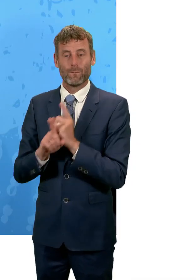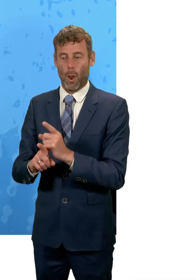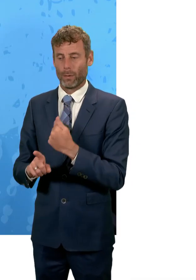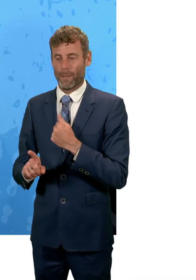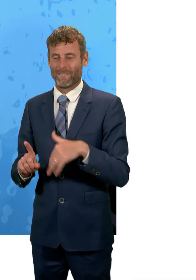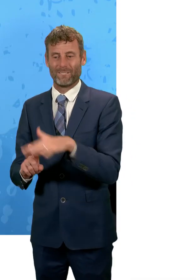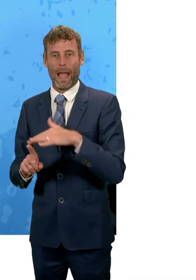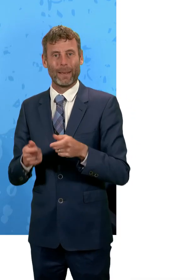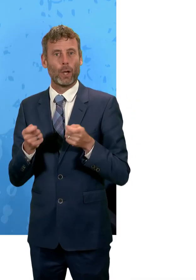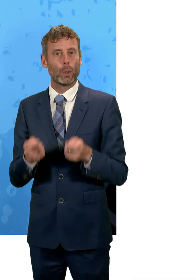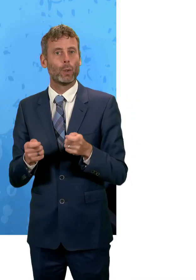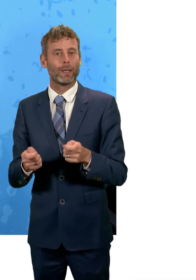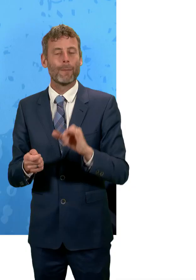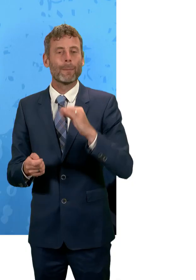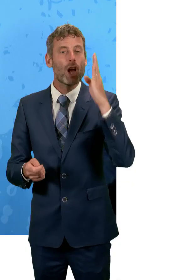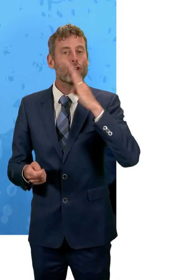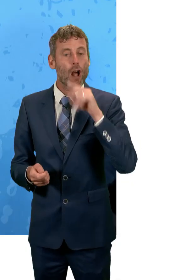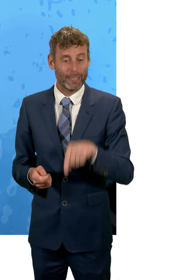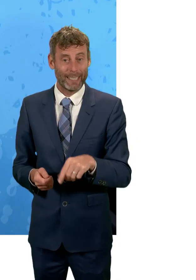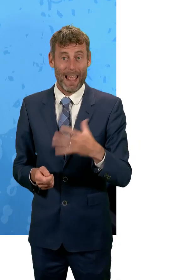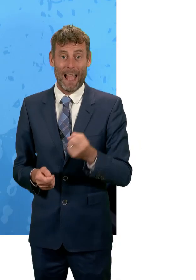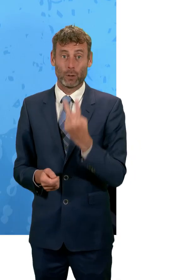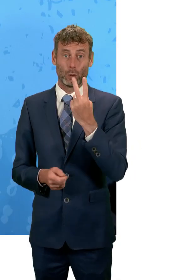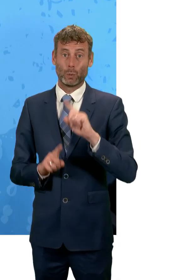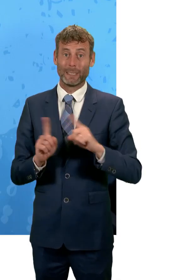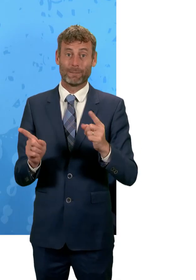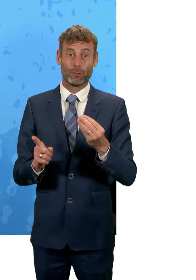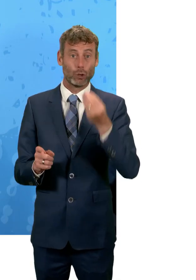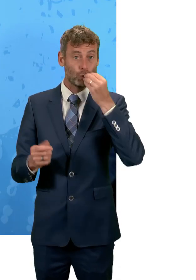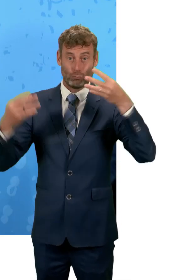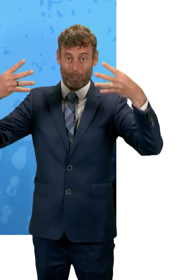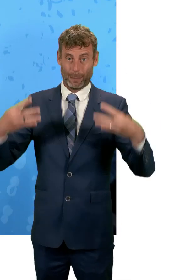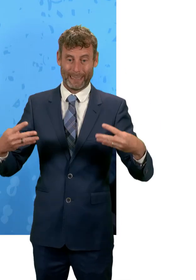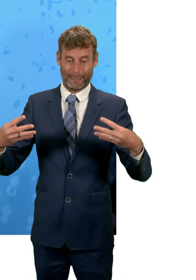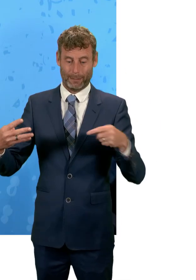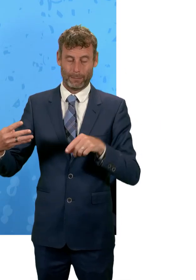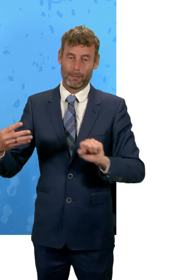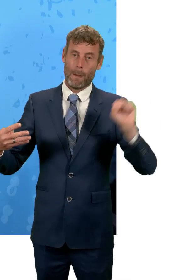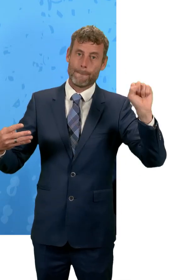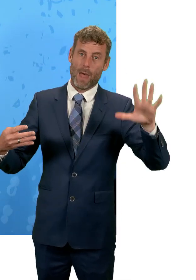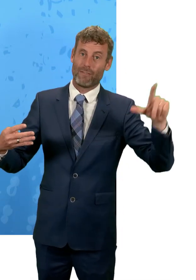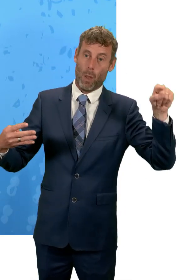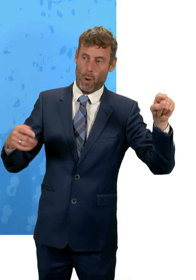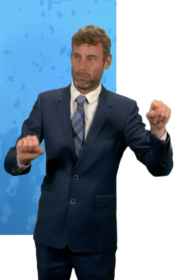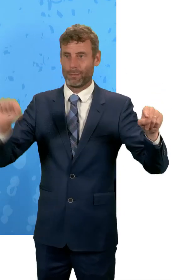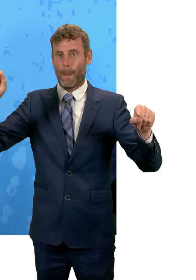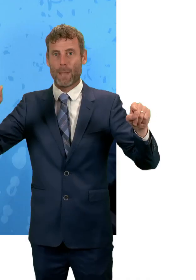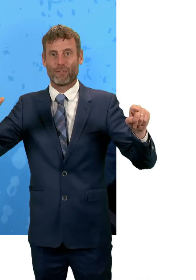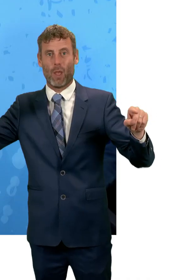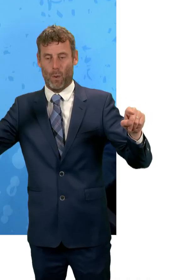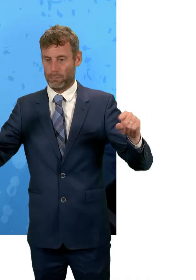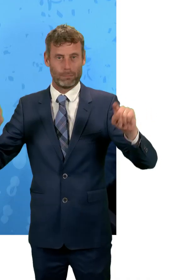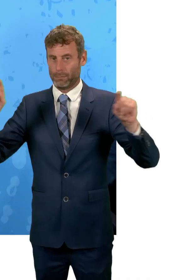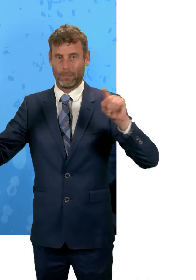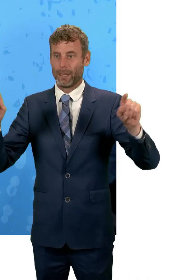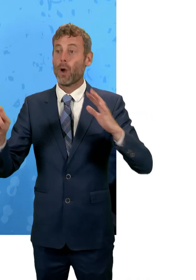use. You know, and that's the arguments that they have. And it's lovely to see, but we've lost it, and we just have to try and